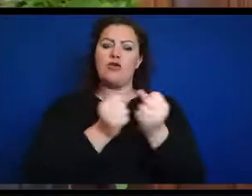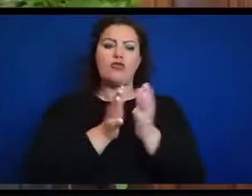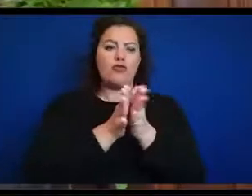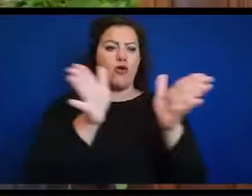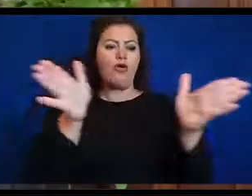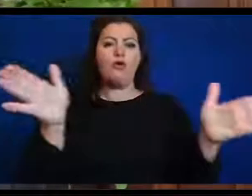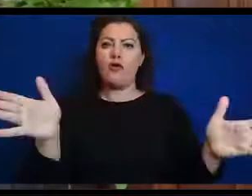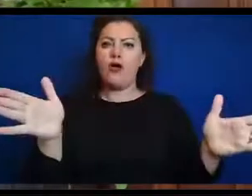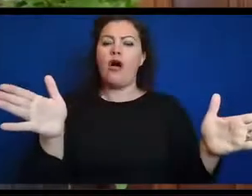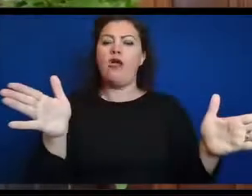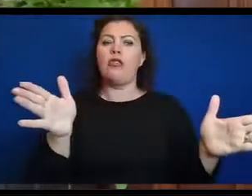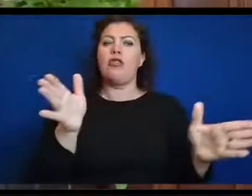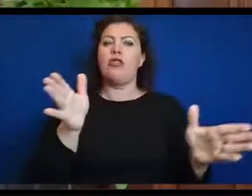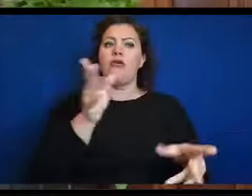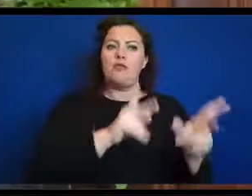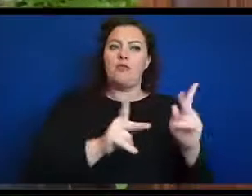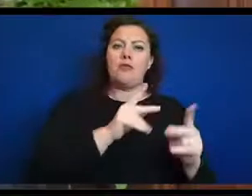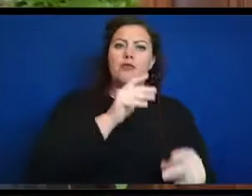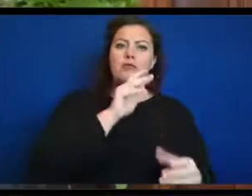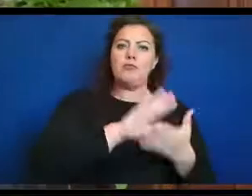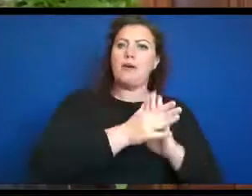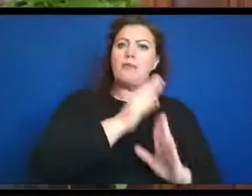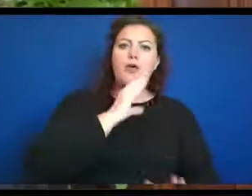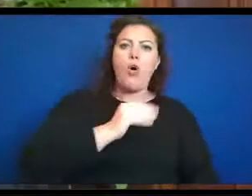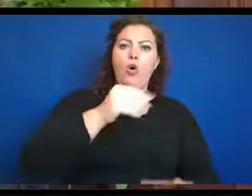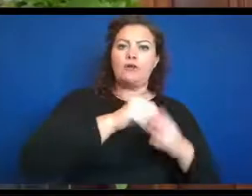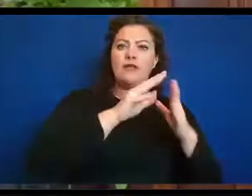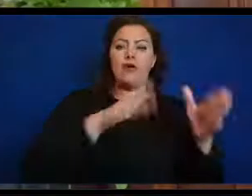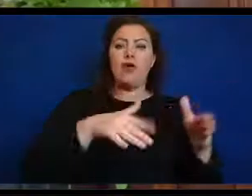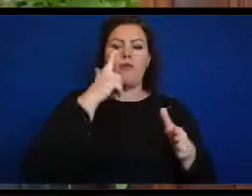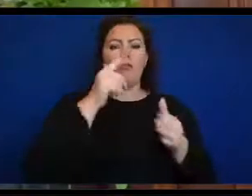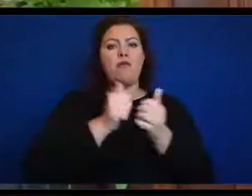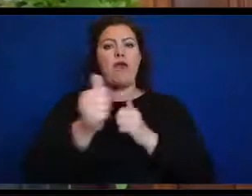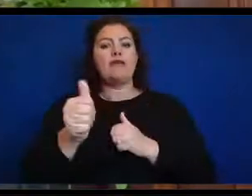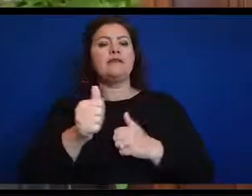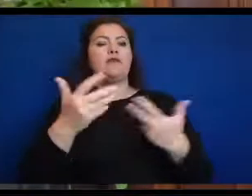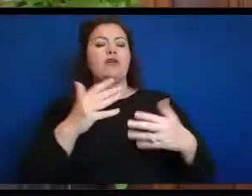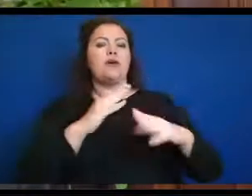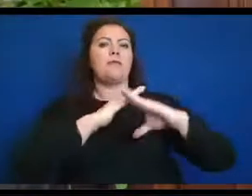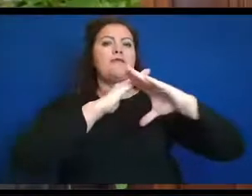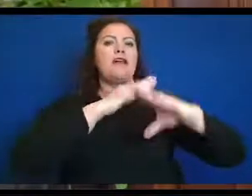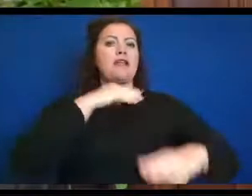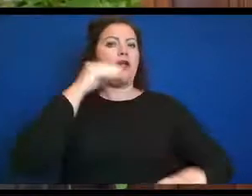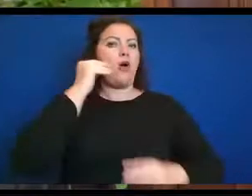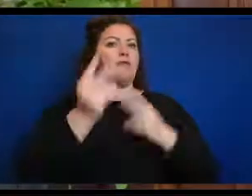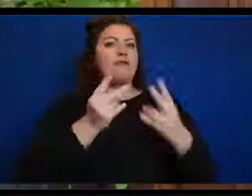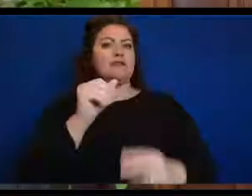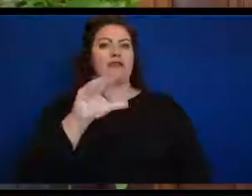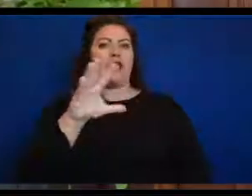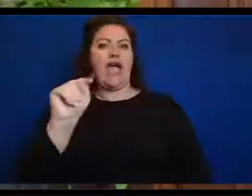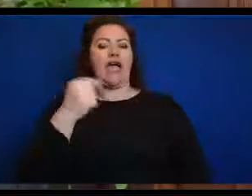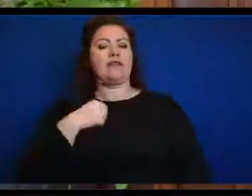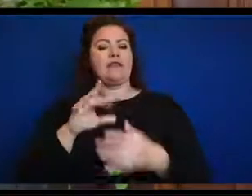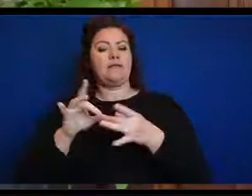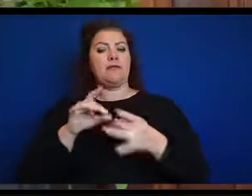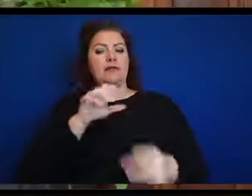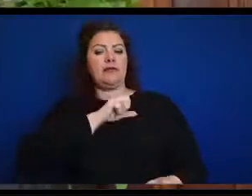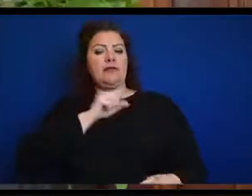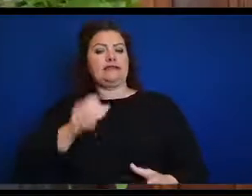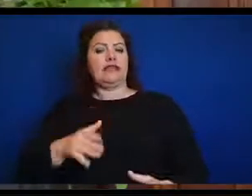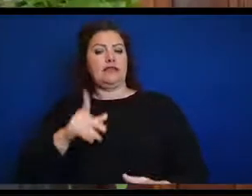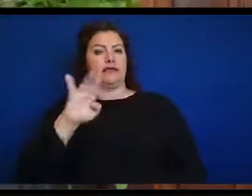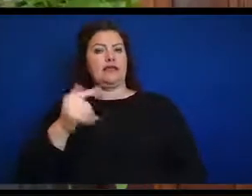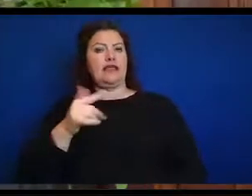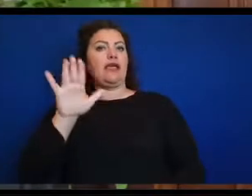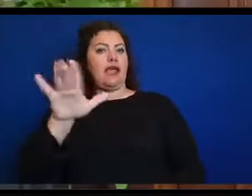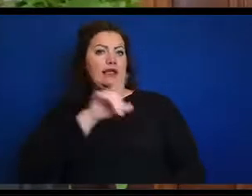aging safely in their homes through passage of bills like the Preventative Home Visit Act. I mentioned earlier Senator King's